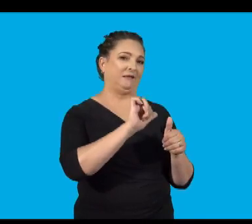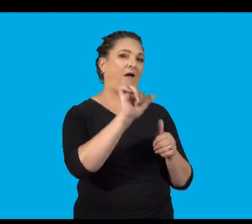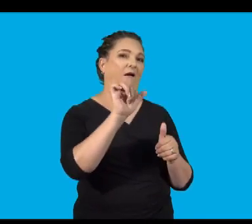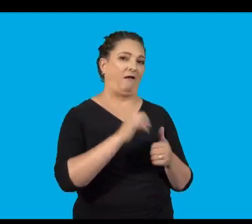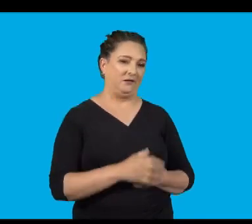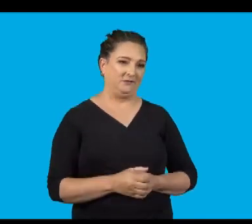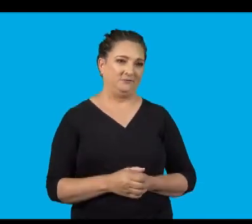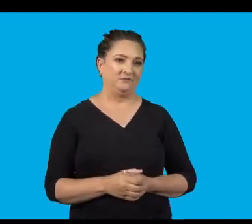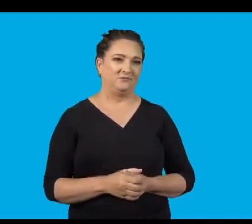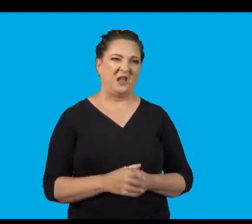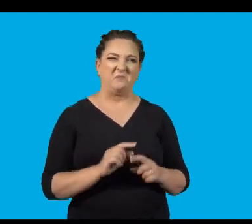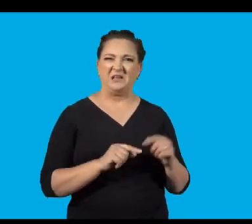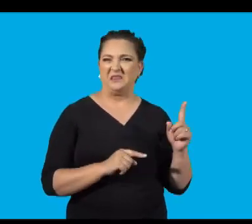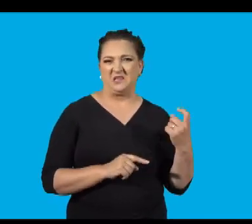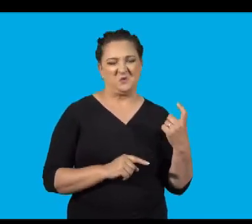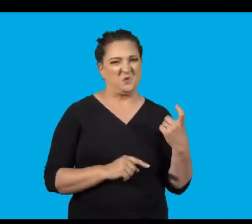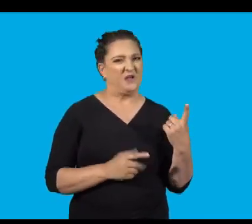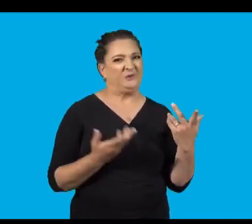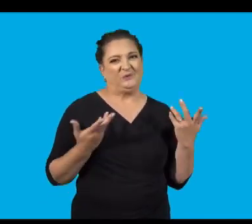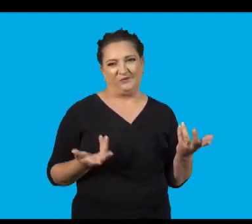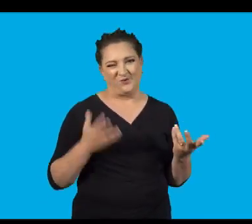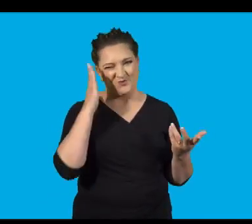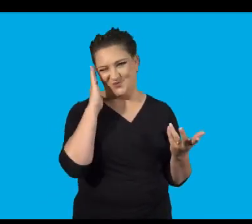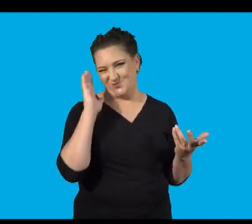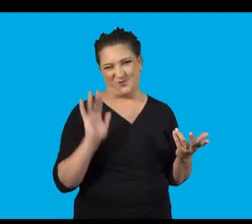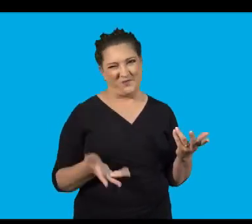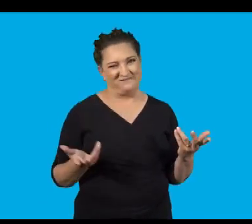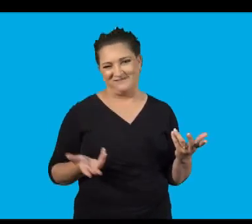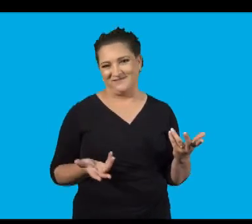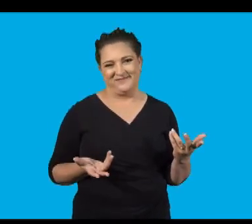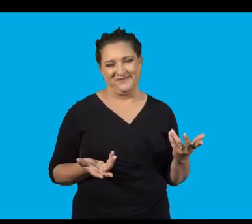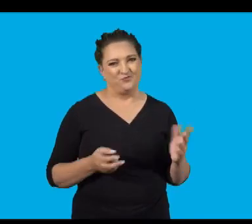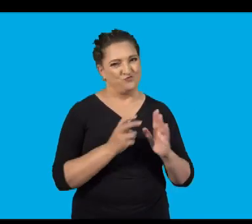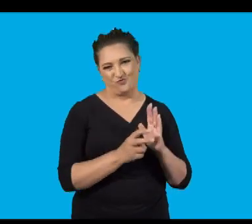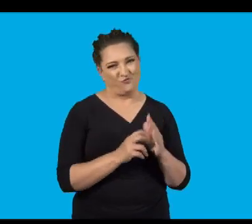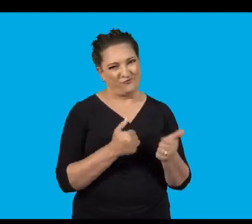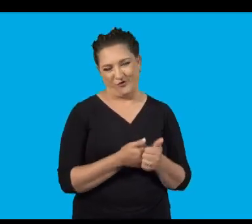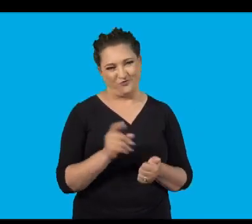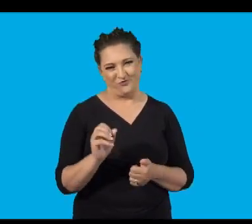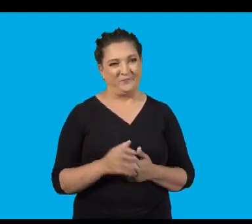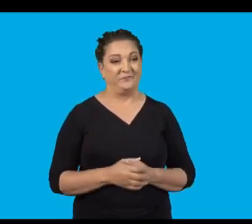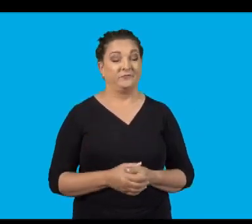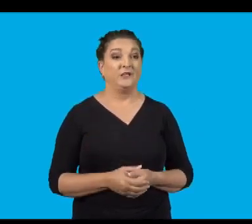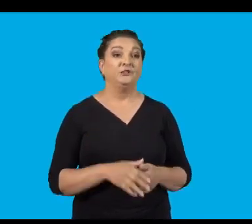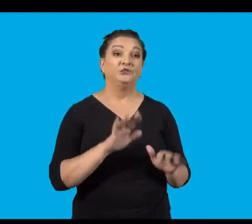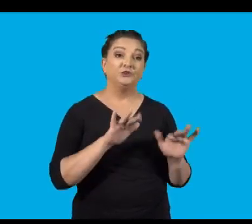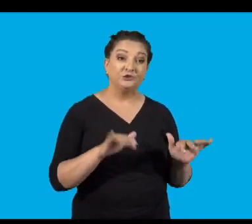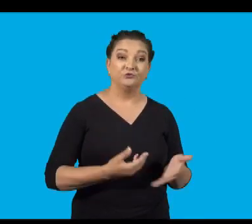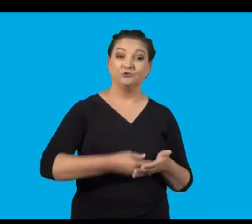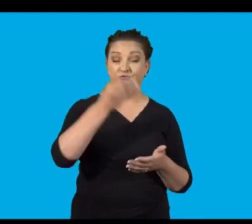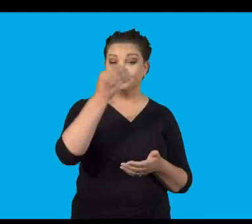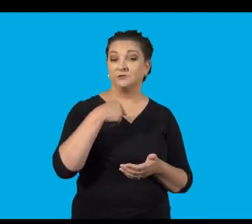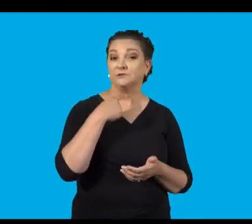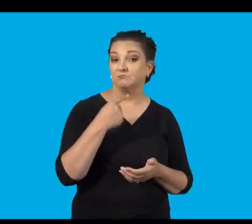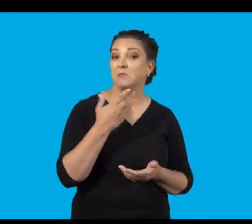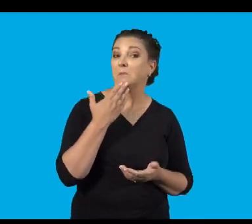would be better. Okay, now this is the unusual one. This is the one that you just have to know. Okay, and children